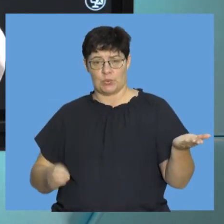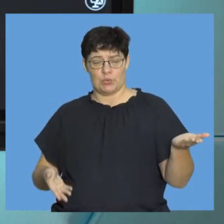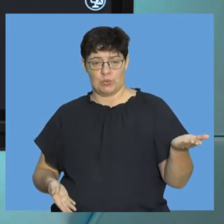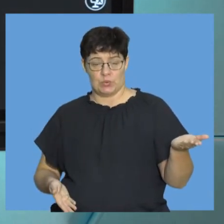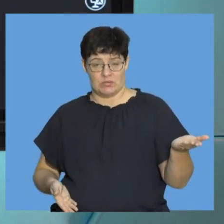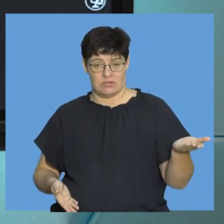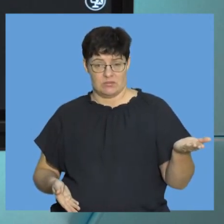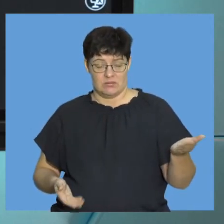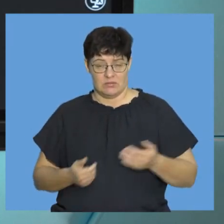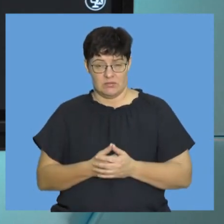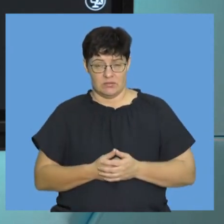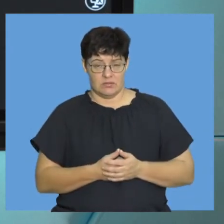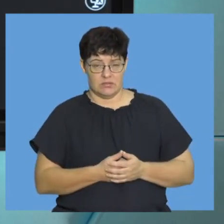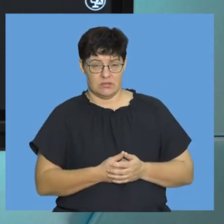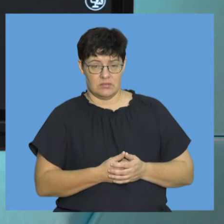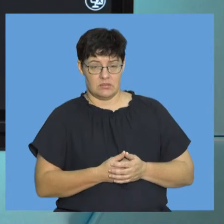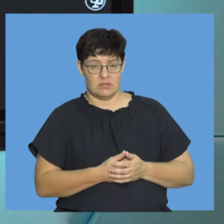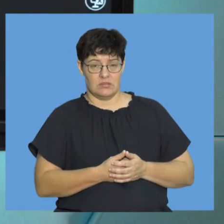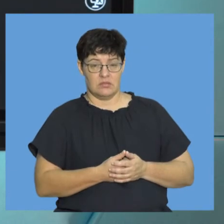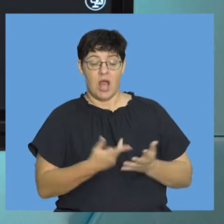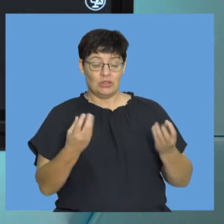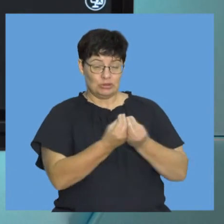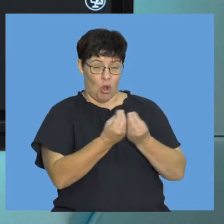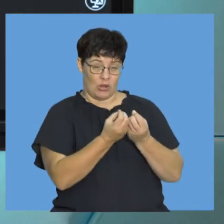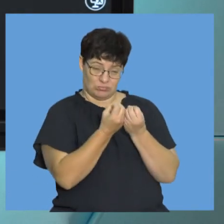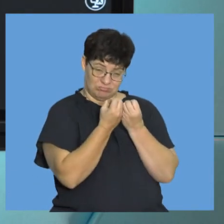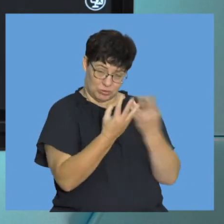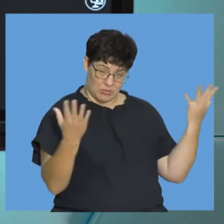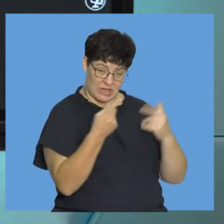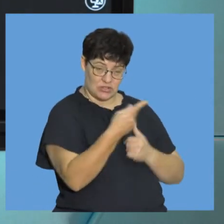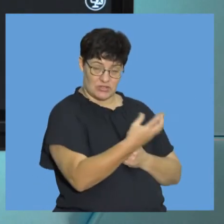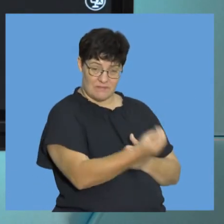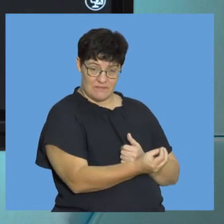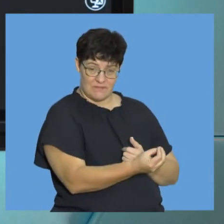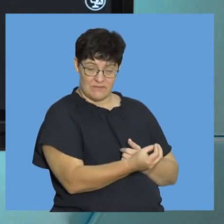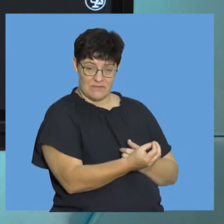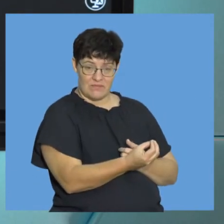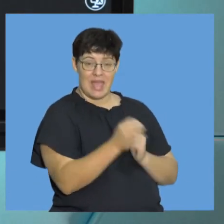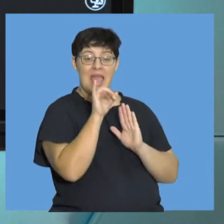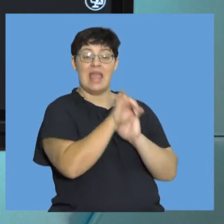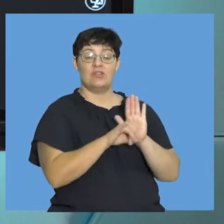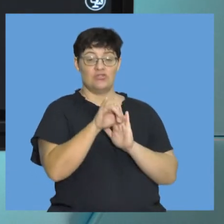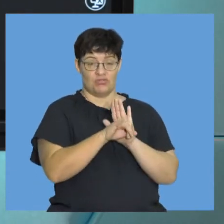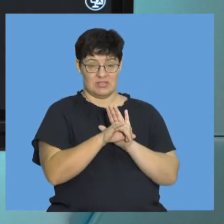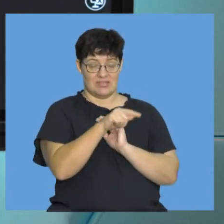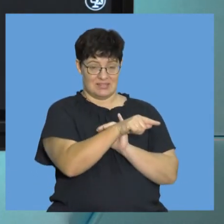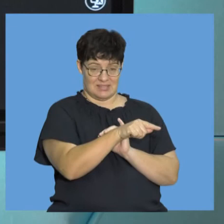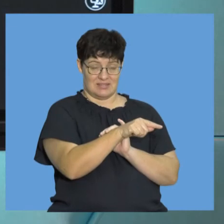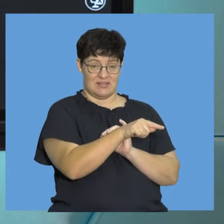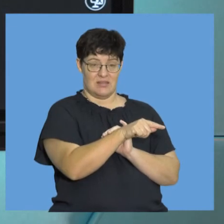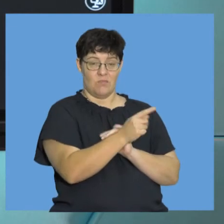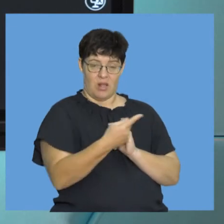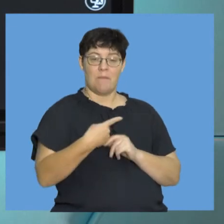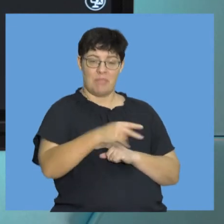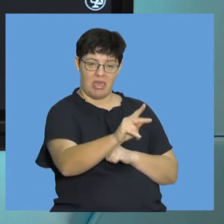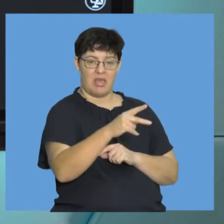And that's not all. When you're sitting with excess amounts of stock, remember, it's the insurance of that stock which